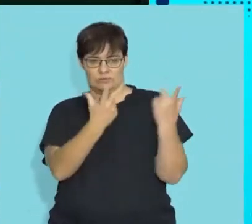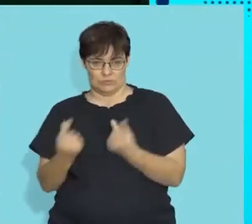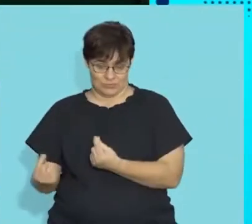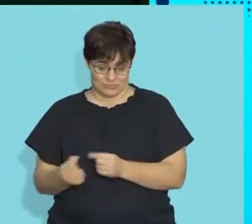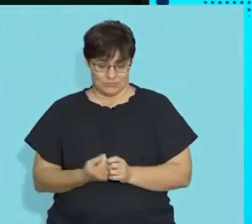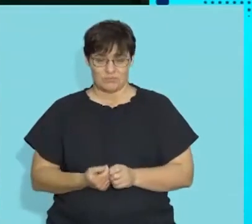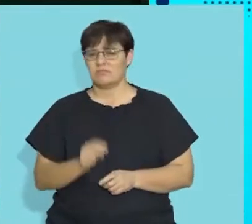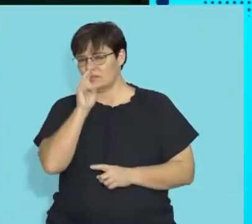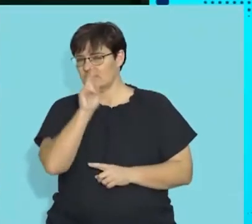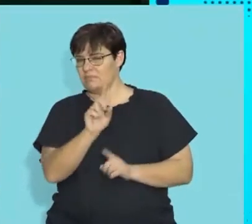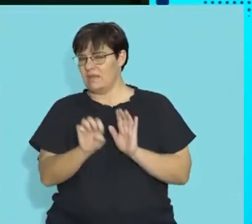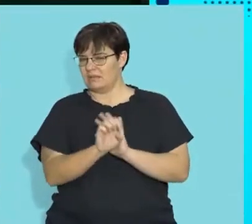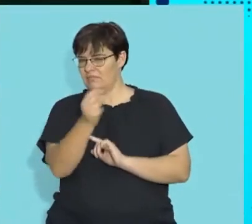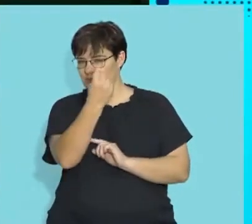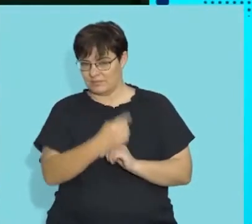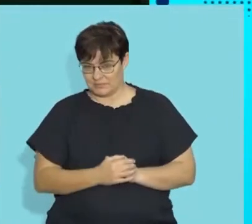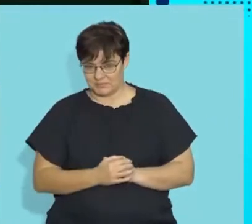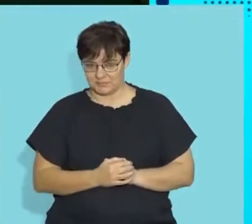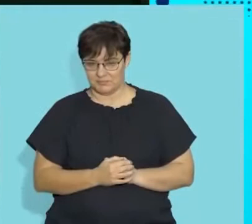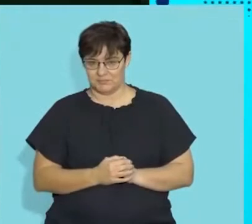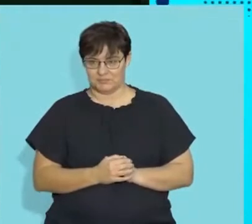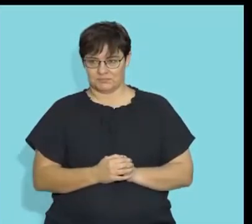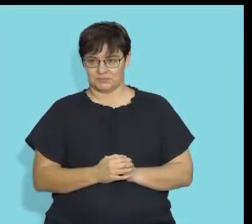examples. Let's look at the first example.